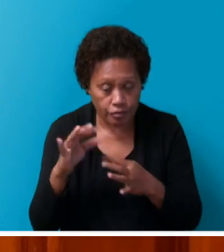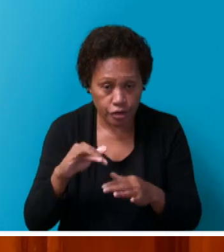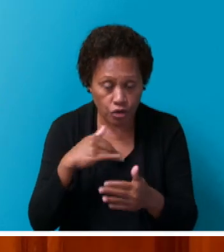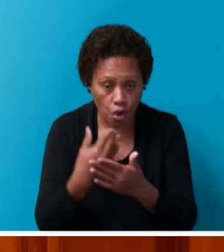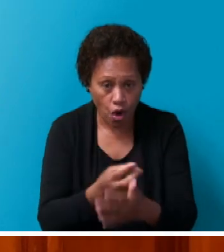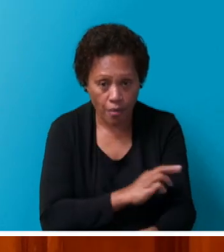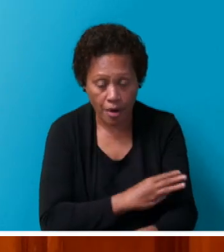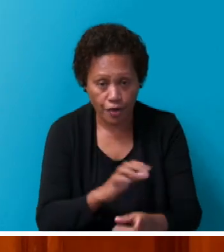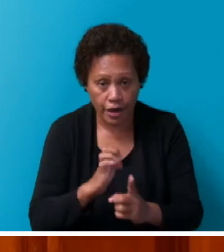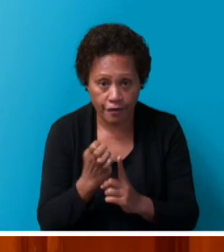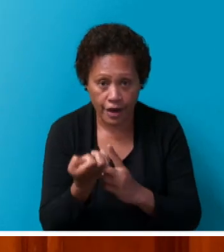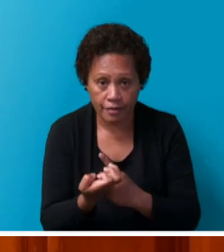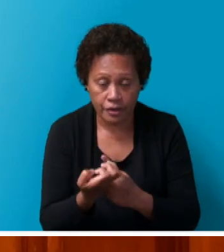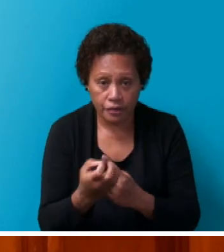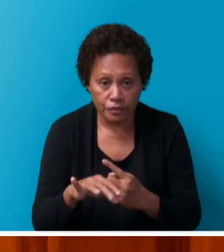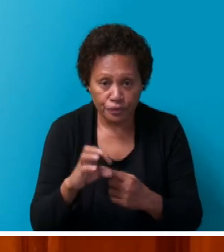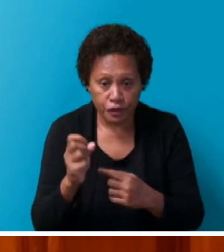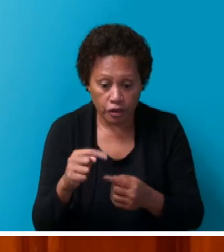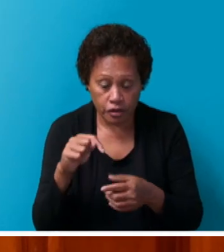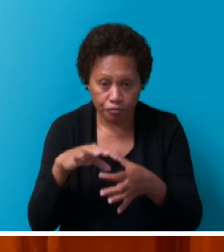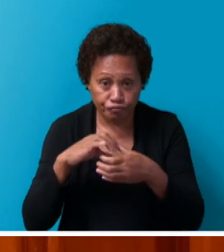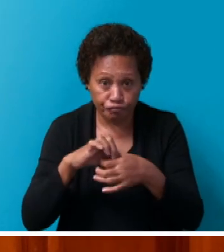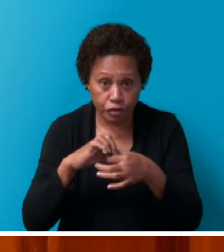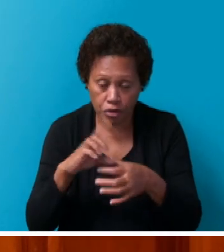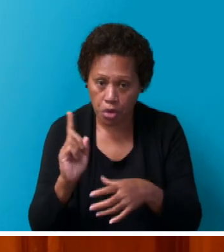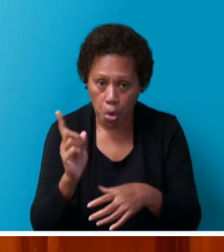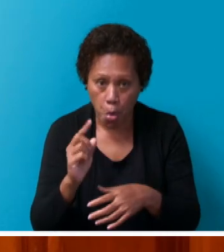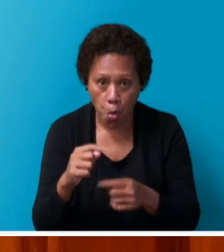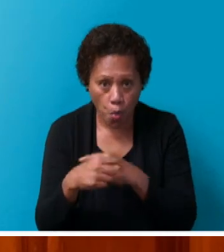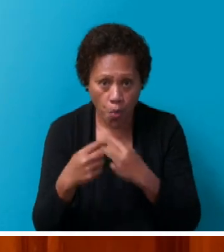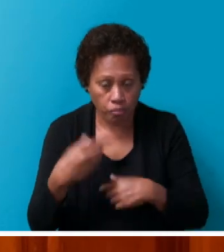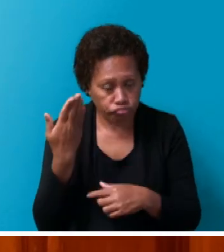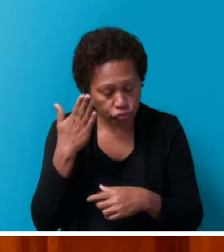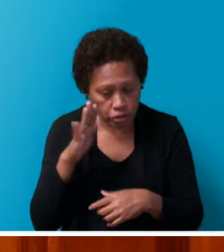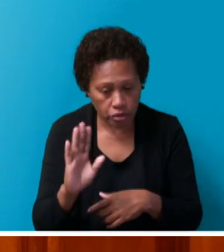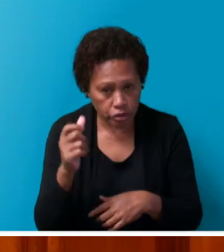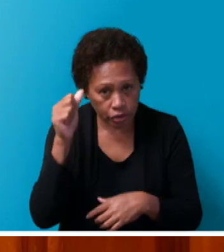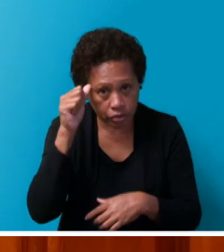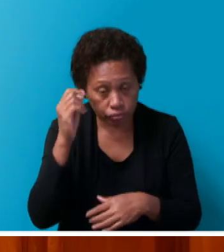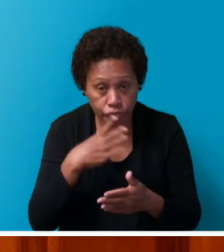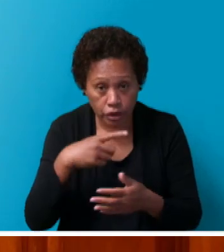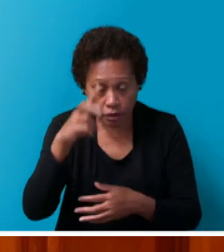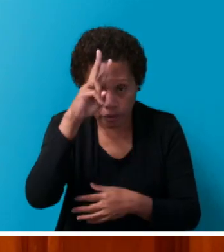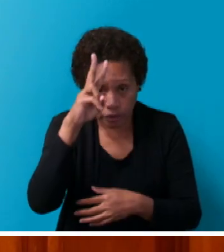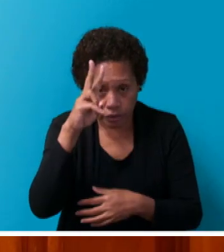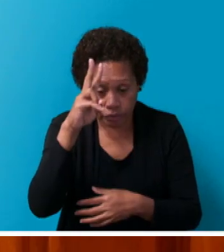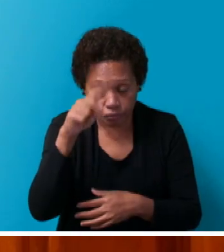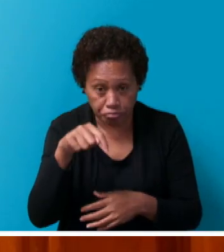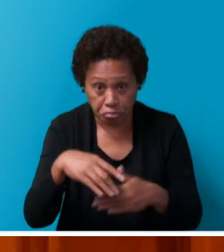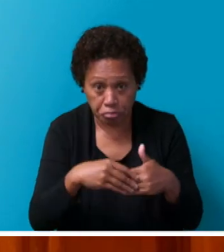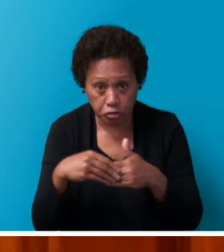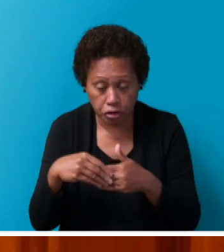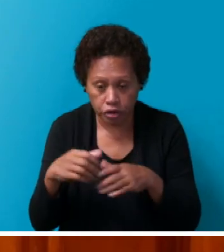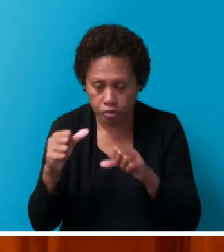environment. These engagements reaffirmed what we already knew, that the people of Kandavu are ready and eager to lead in protecting their